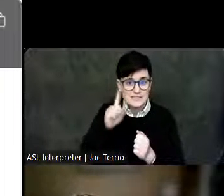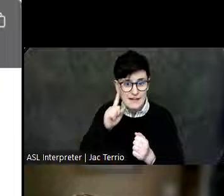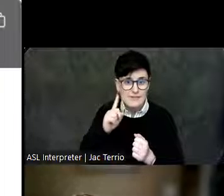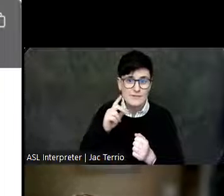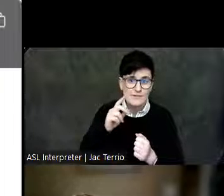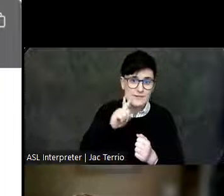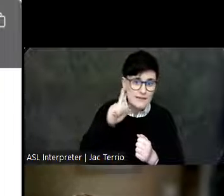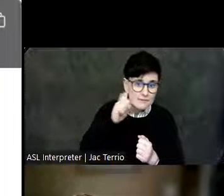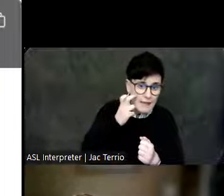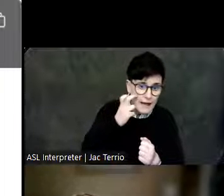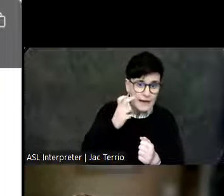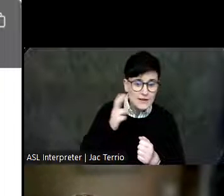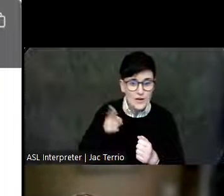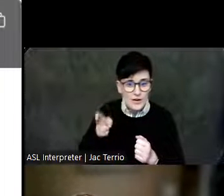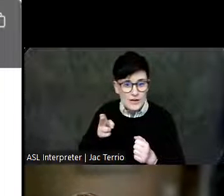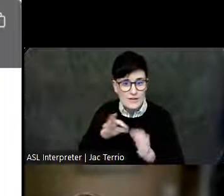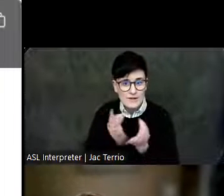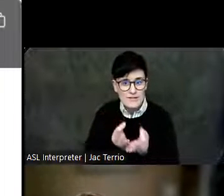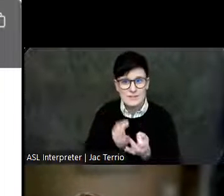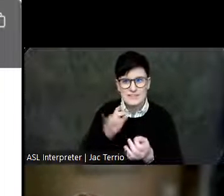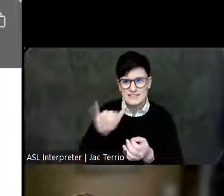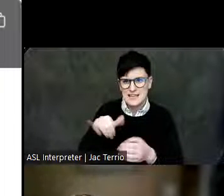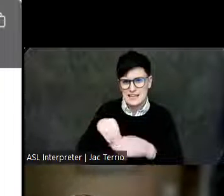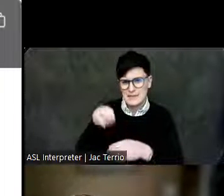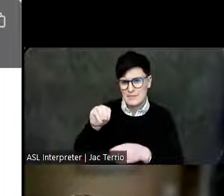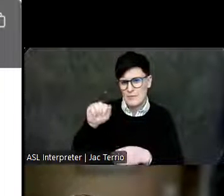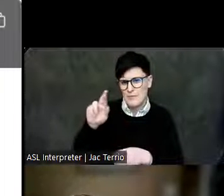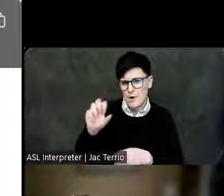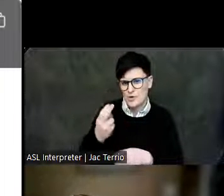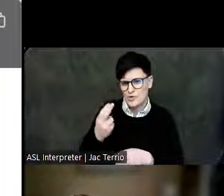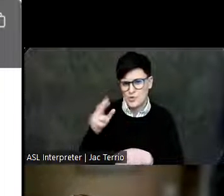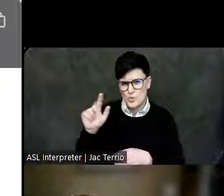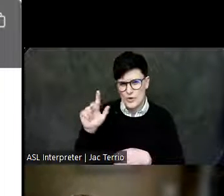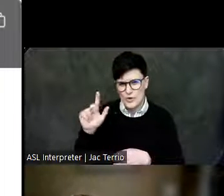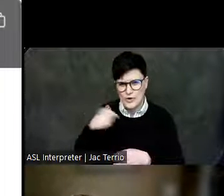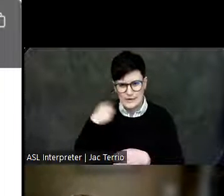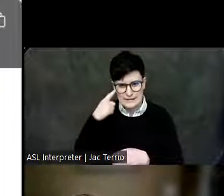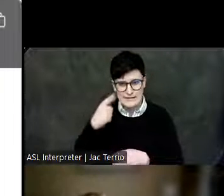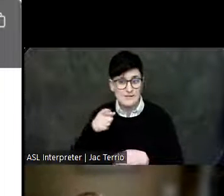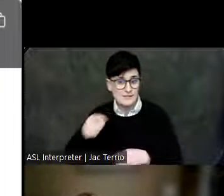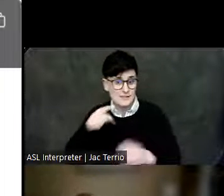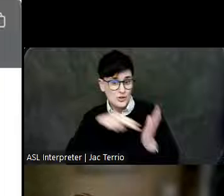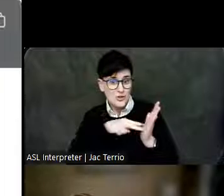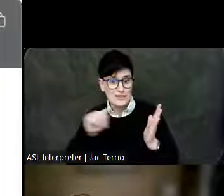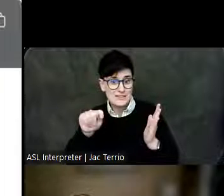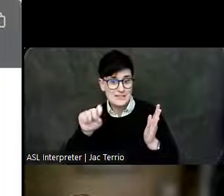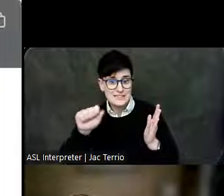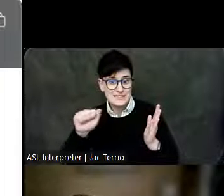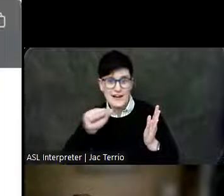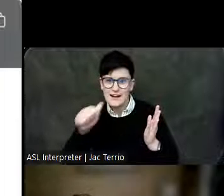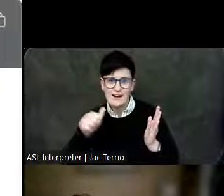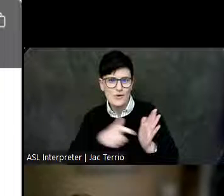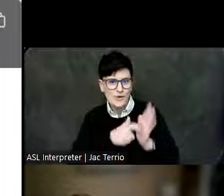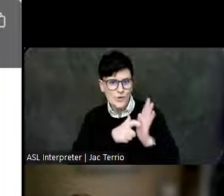23rd. I think so. Yeah. Michelle, I did just look and it says TSA does not require children under 18 to